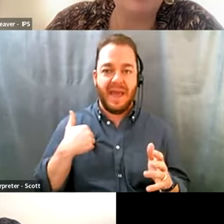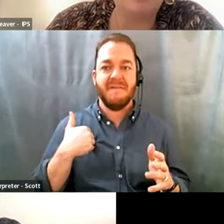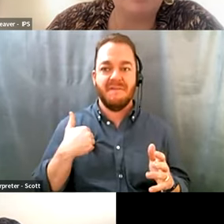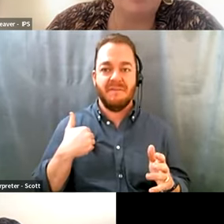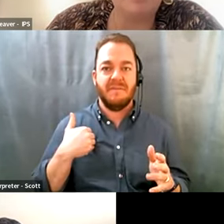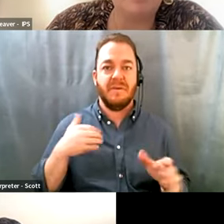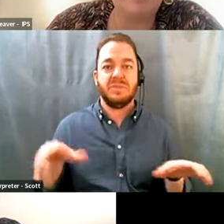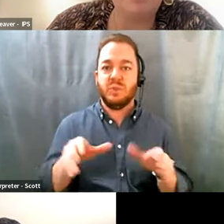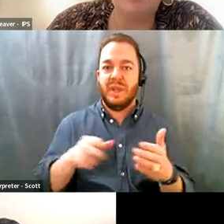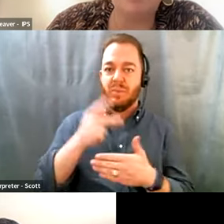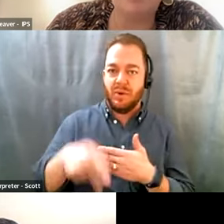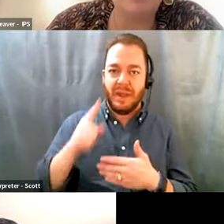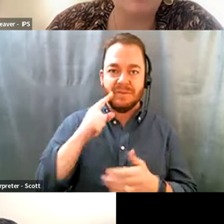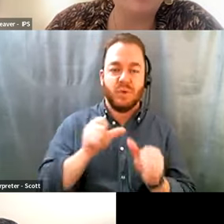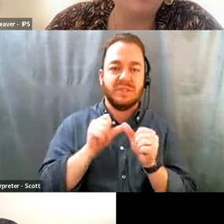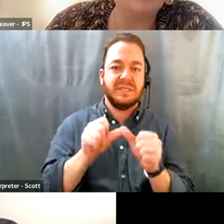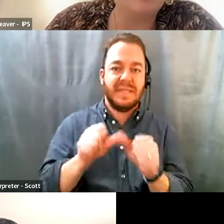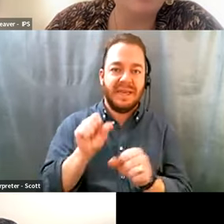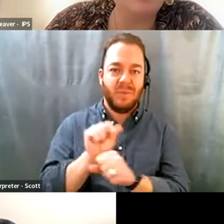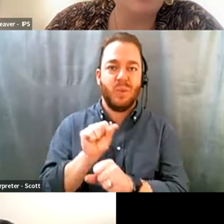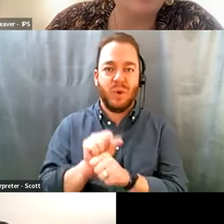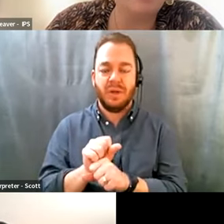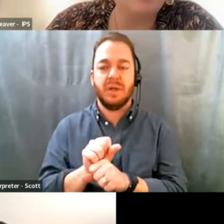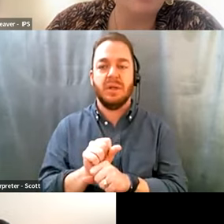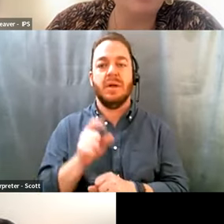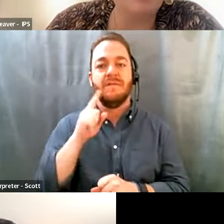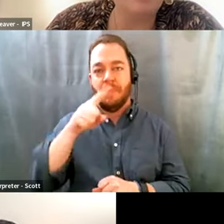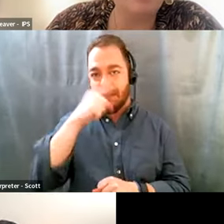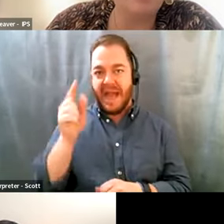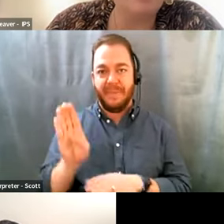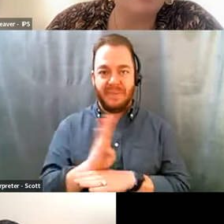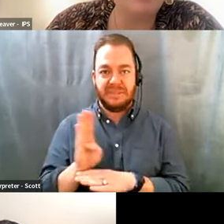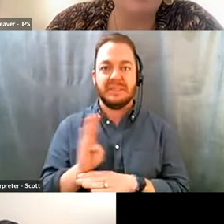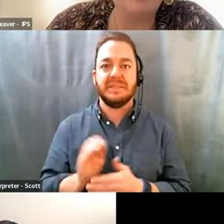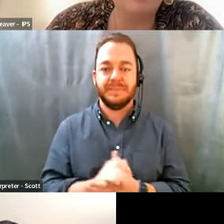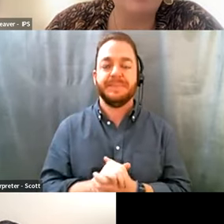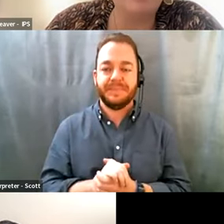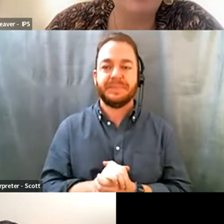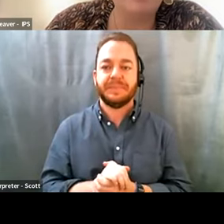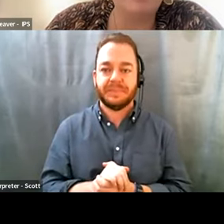they already are doing programs to have sustainable work for Black businesses.